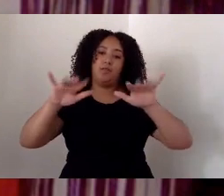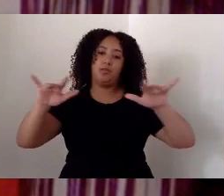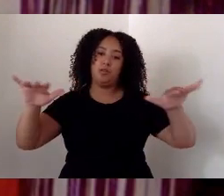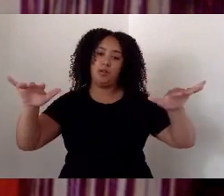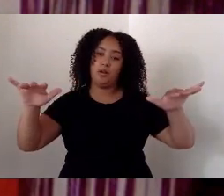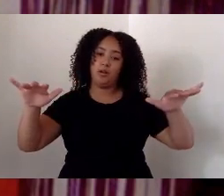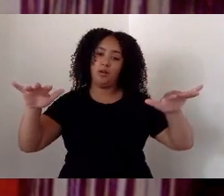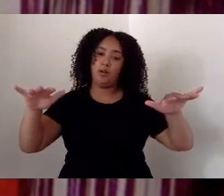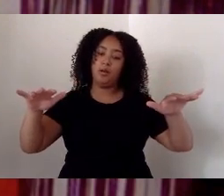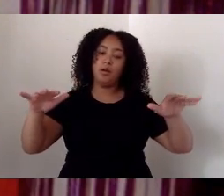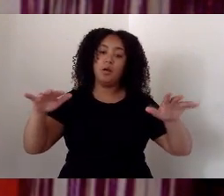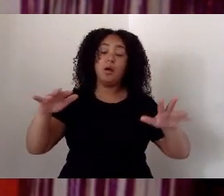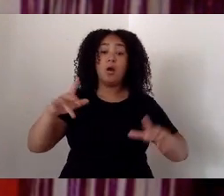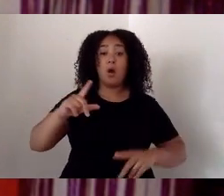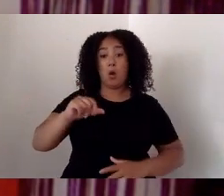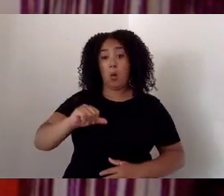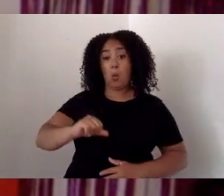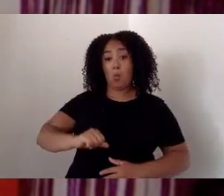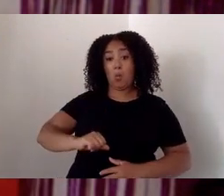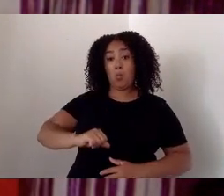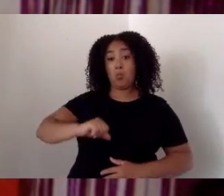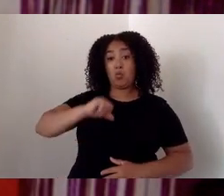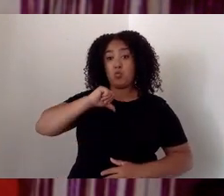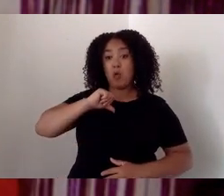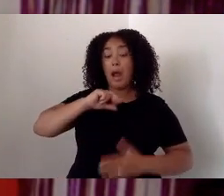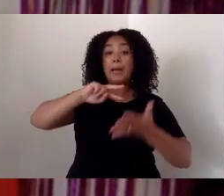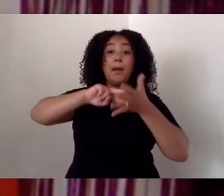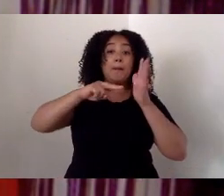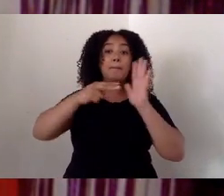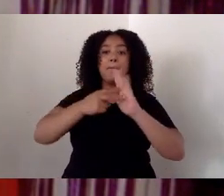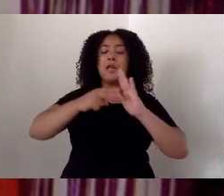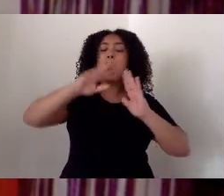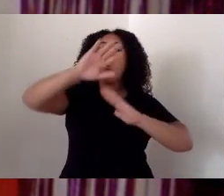to remember that Pride is a place where not some,